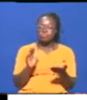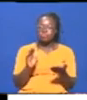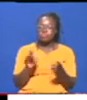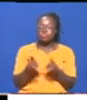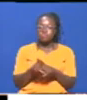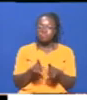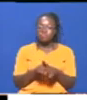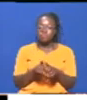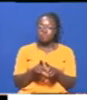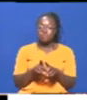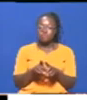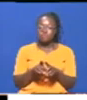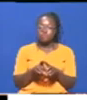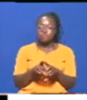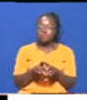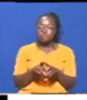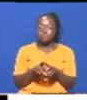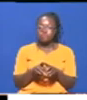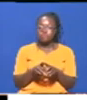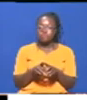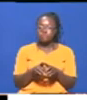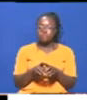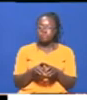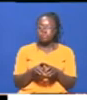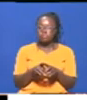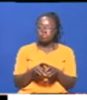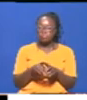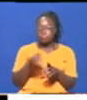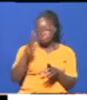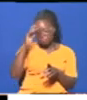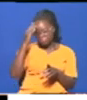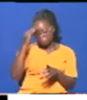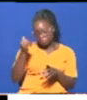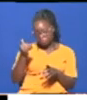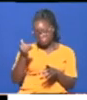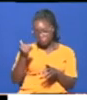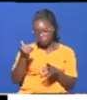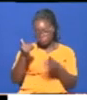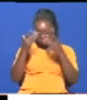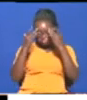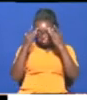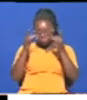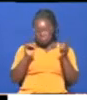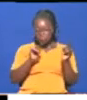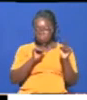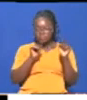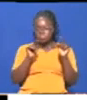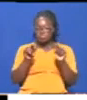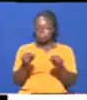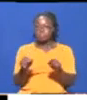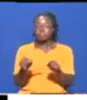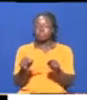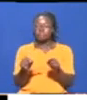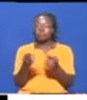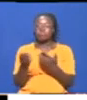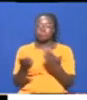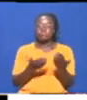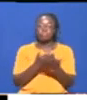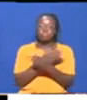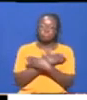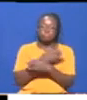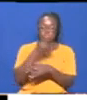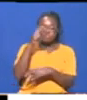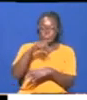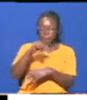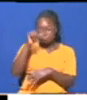The second question, that the reason that why we have decided, it's a very business friendly the policy the Kenyan